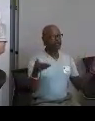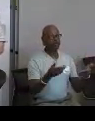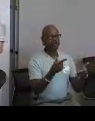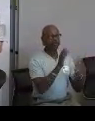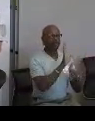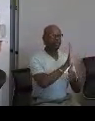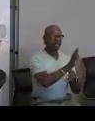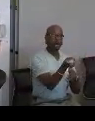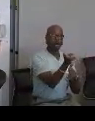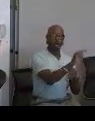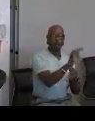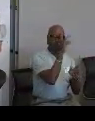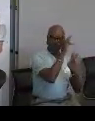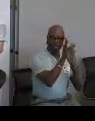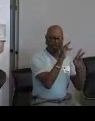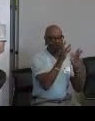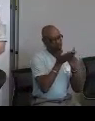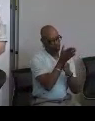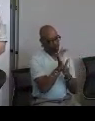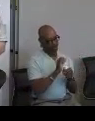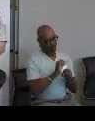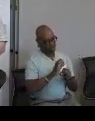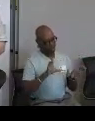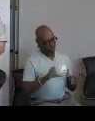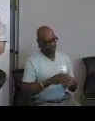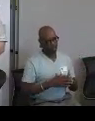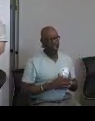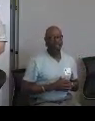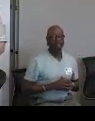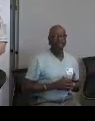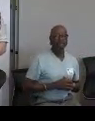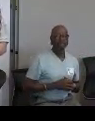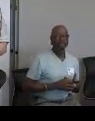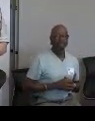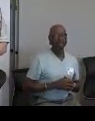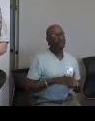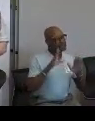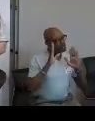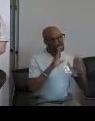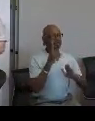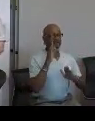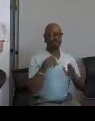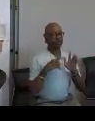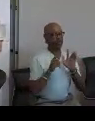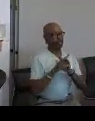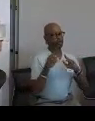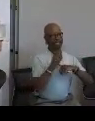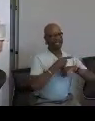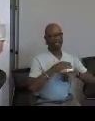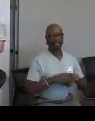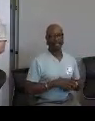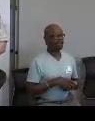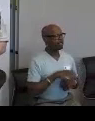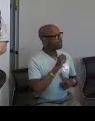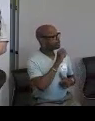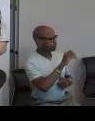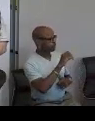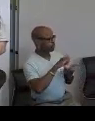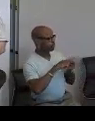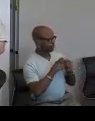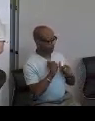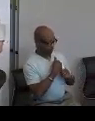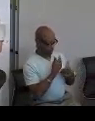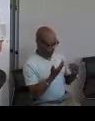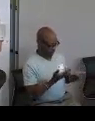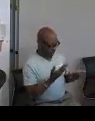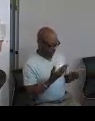their own creative sides through all this work. So it's awesome to be here today. So the problem that we're here